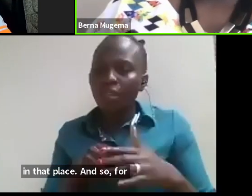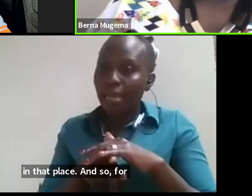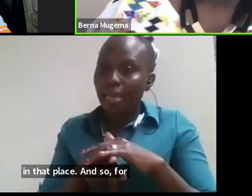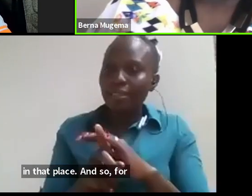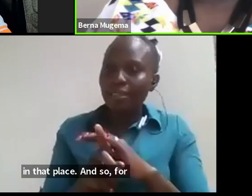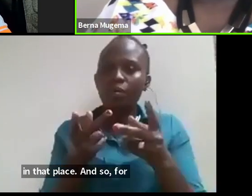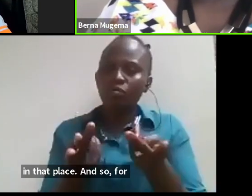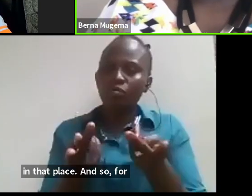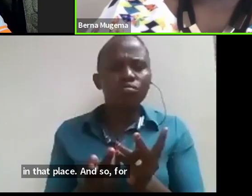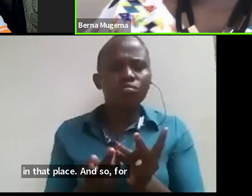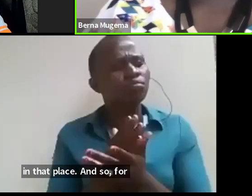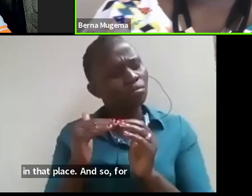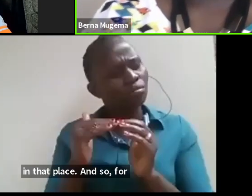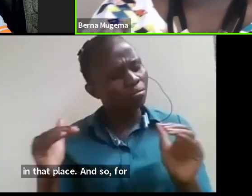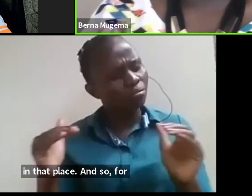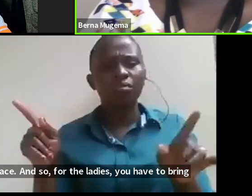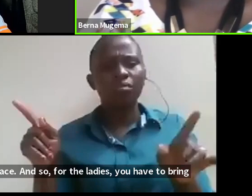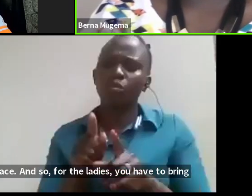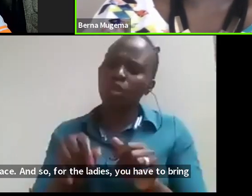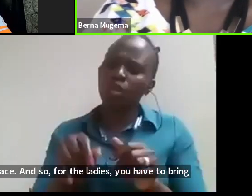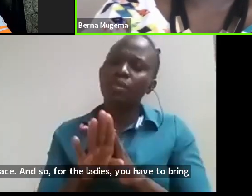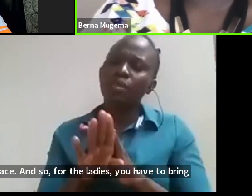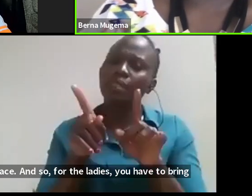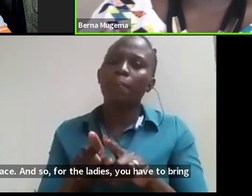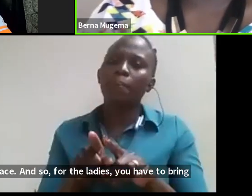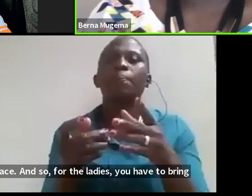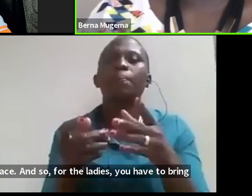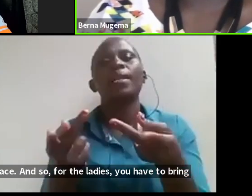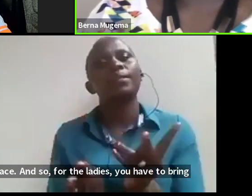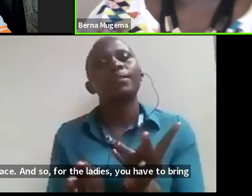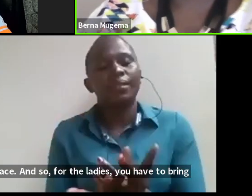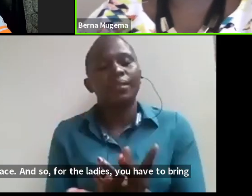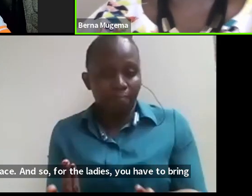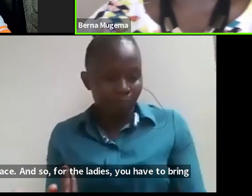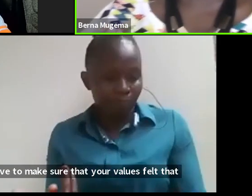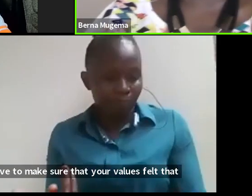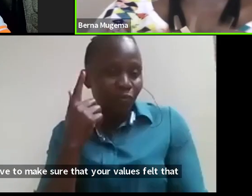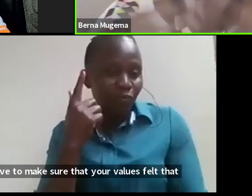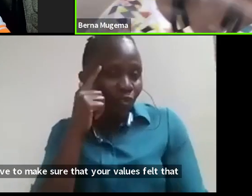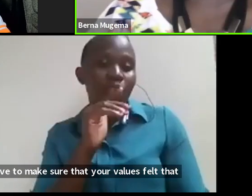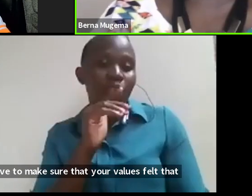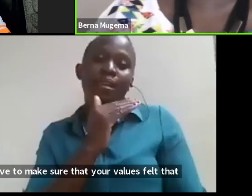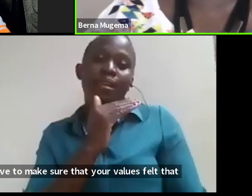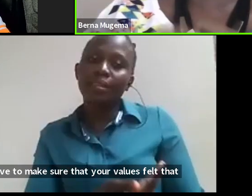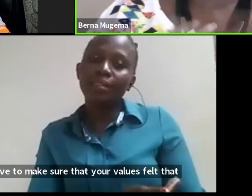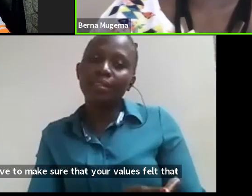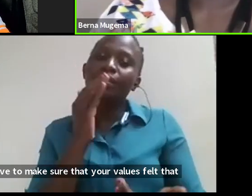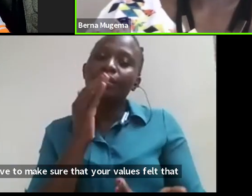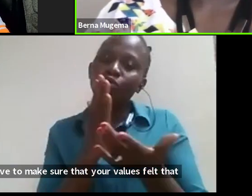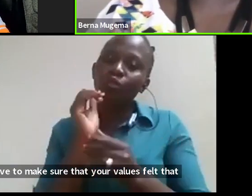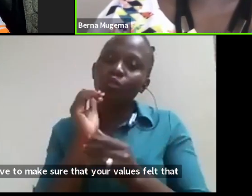ladies, you have to make sure that your value is felt. That doesn't mean be too loud,